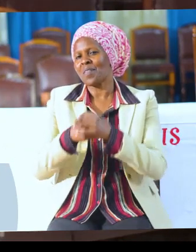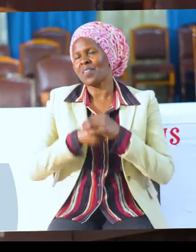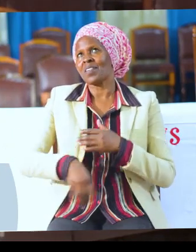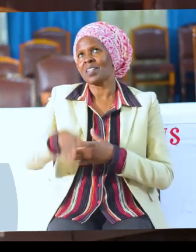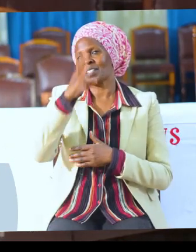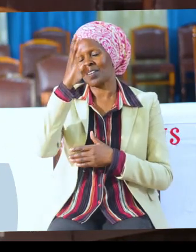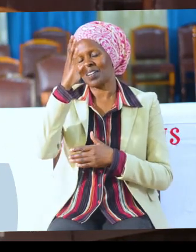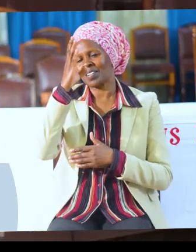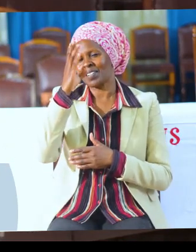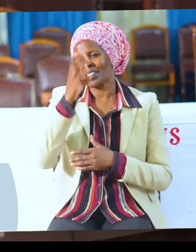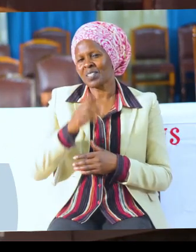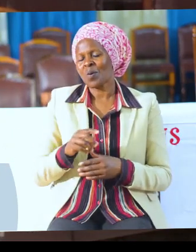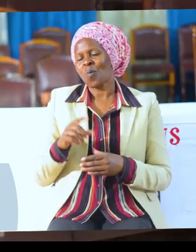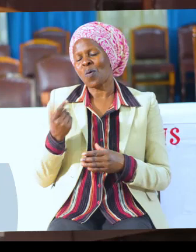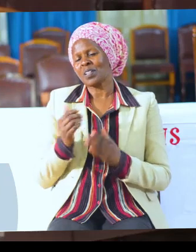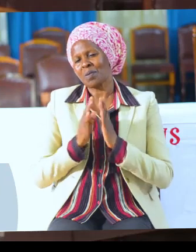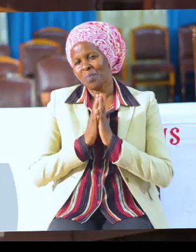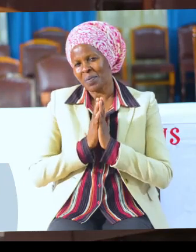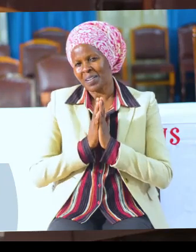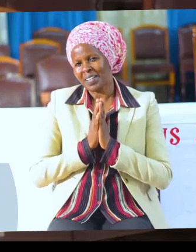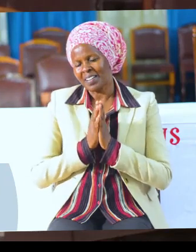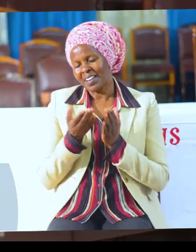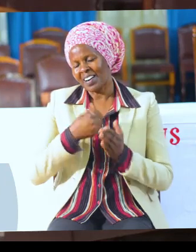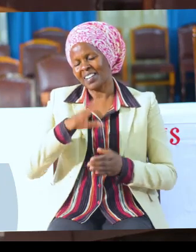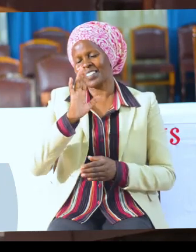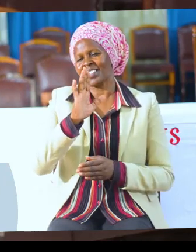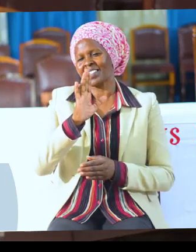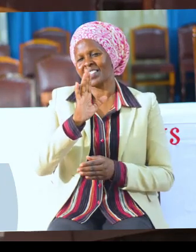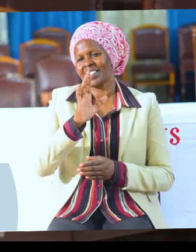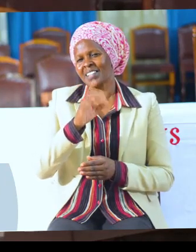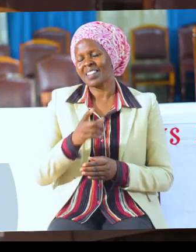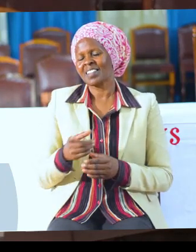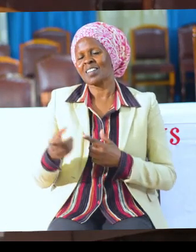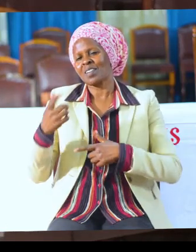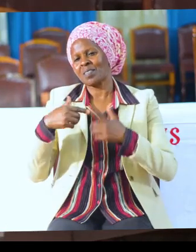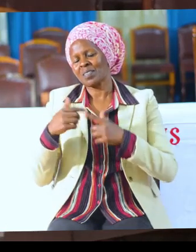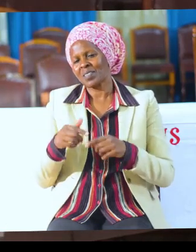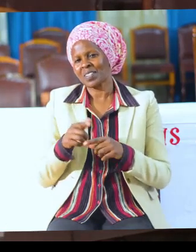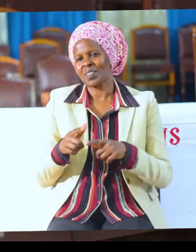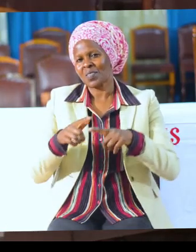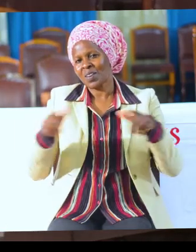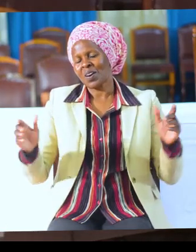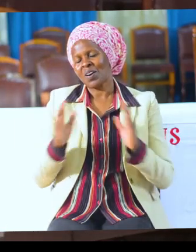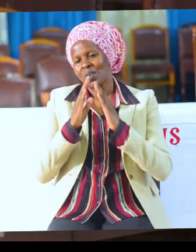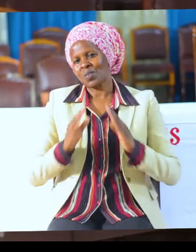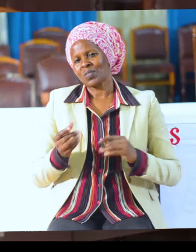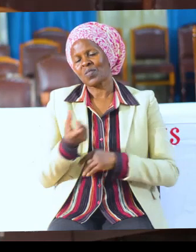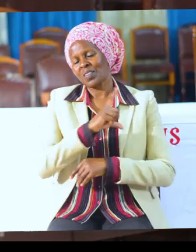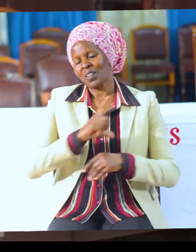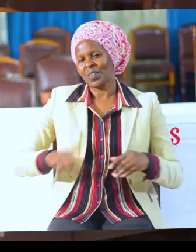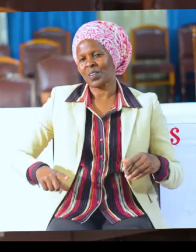after God's, you know, after one's prayer was answered. And so they come to the court of the house of the